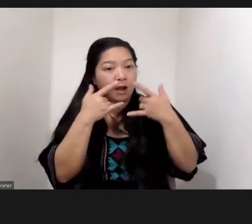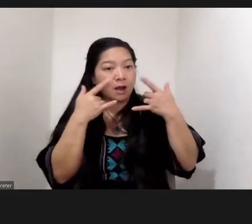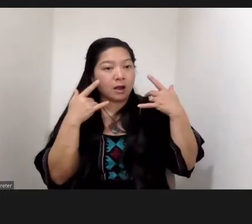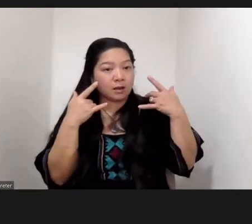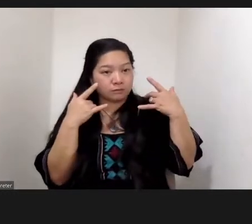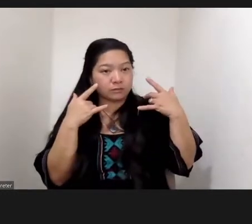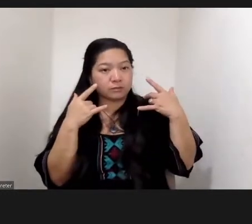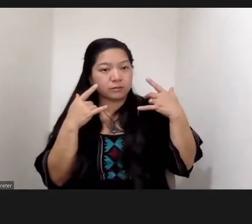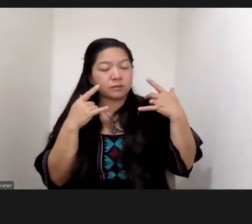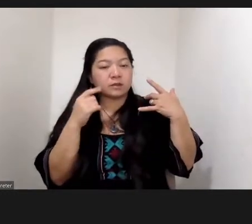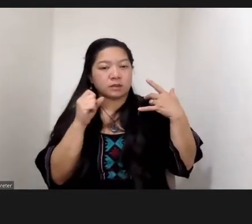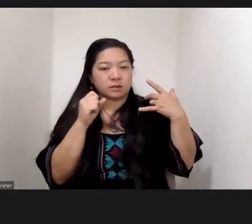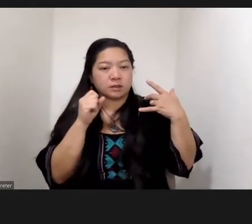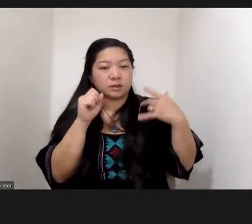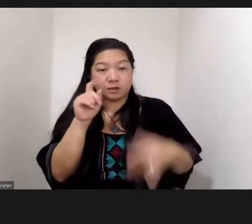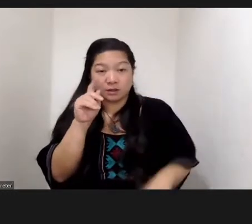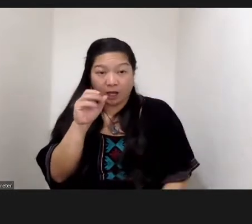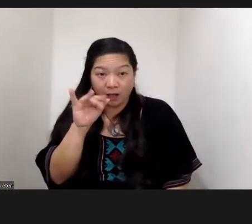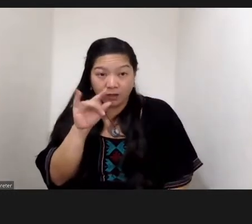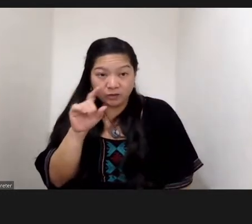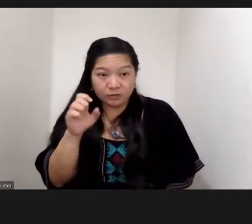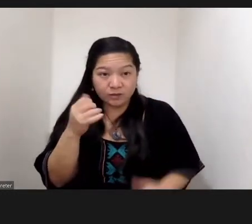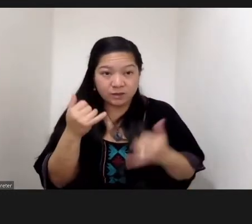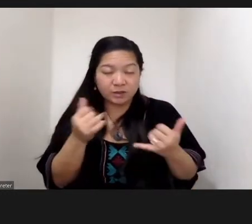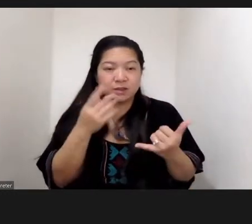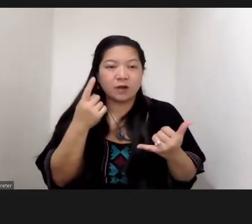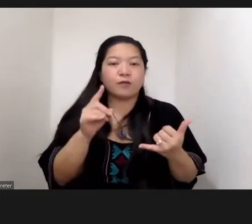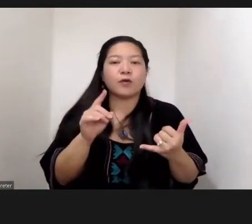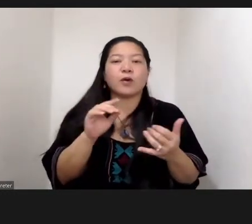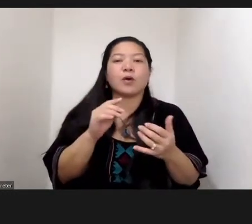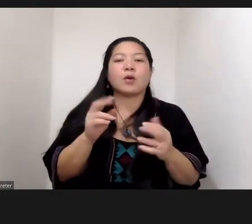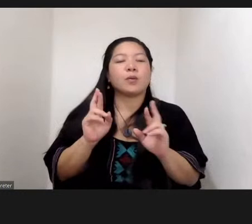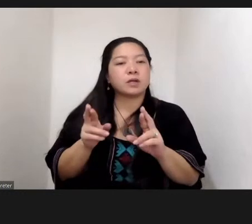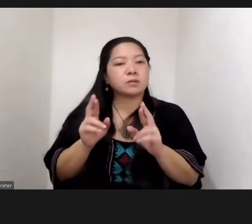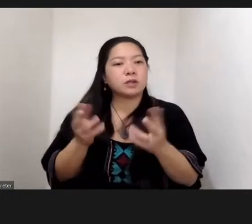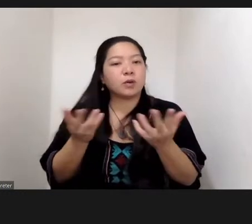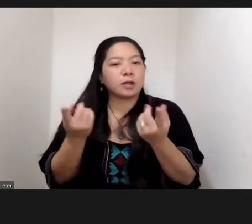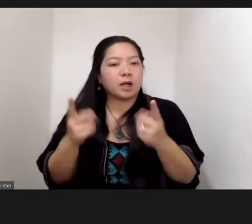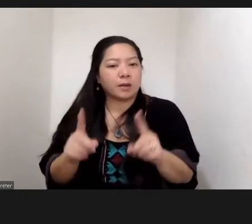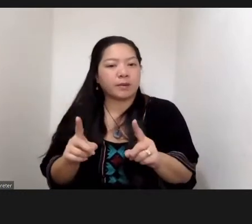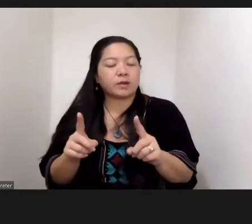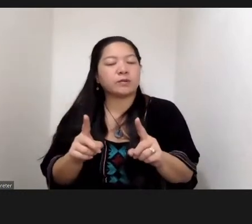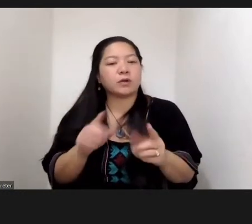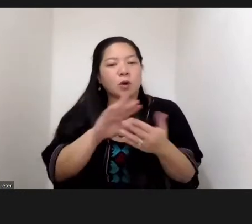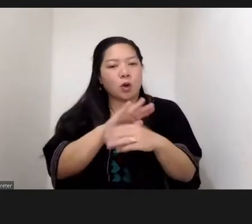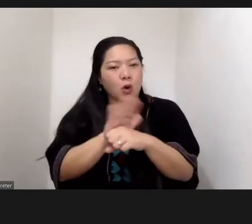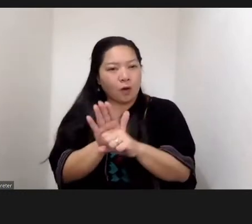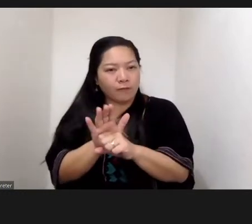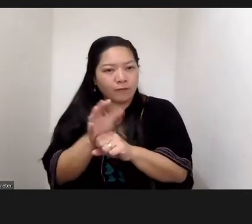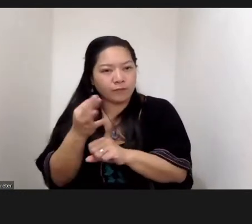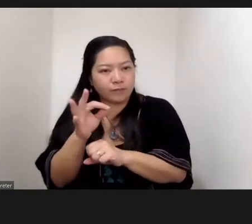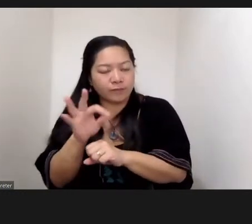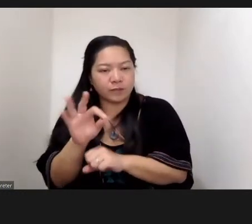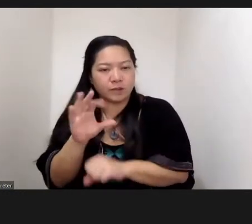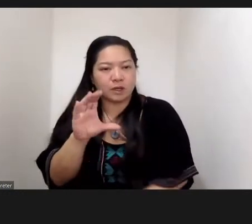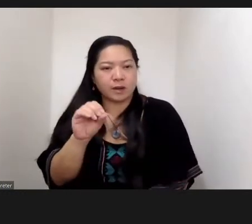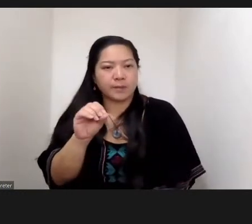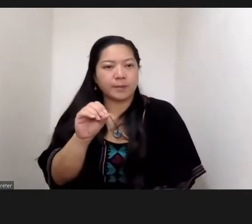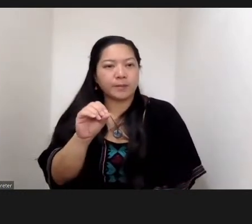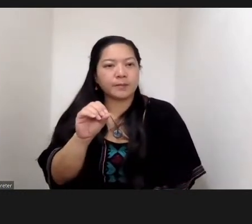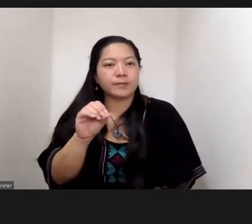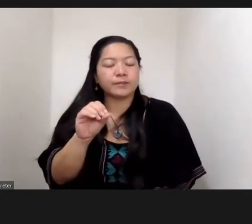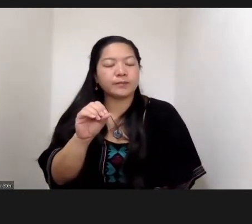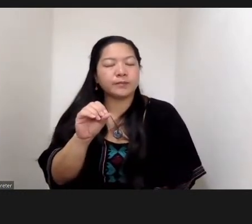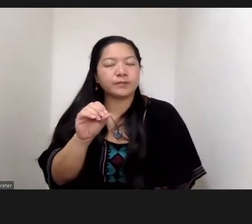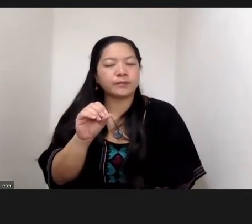reasonable framework for our continued response to the pandemic. This ensures that our